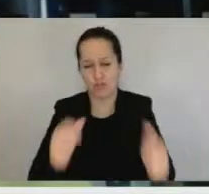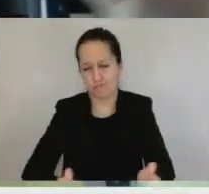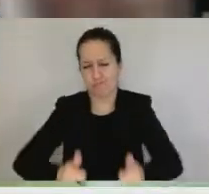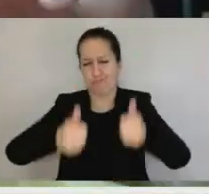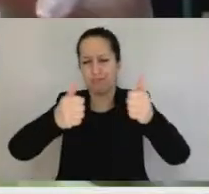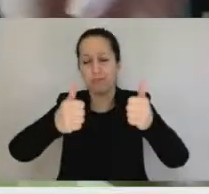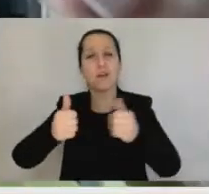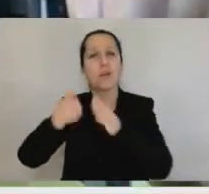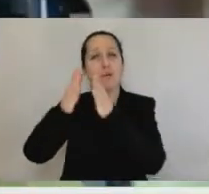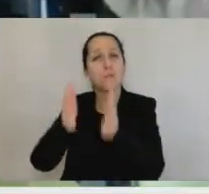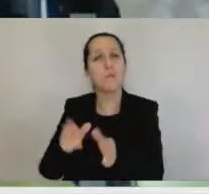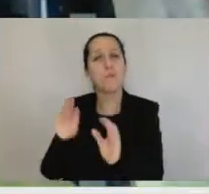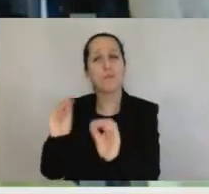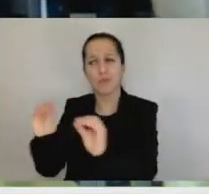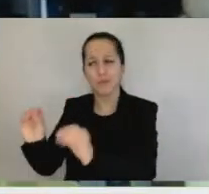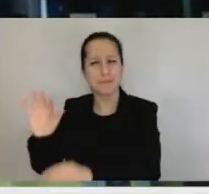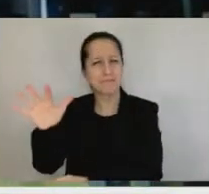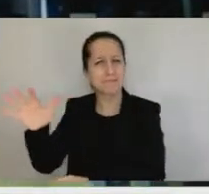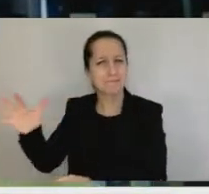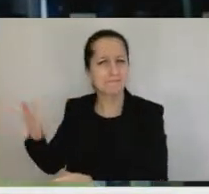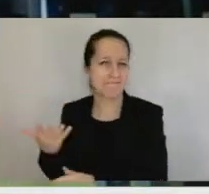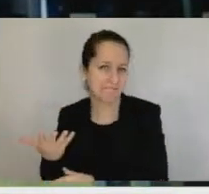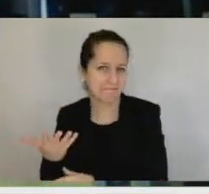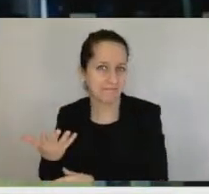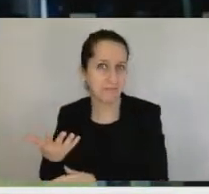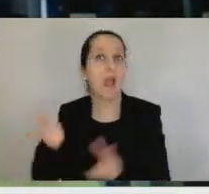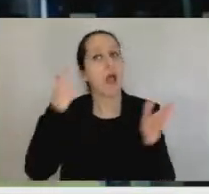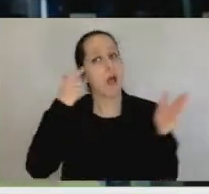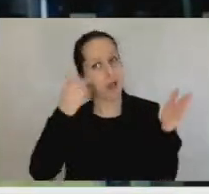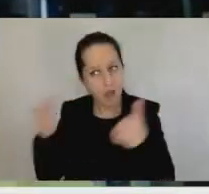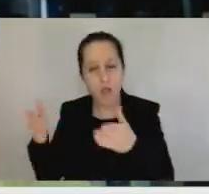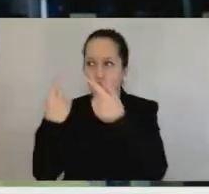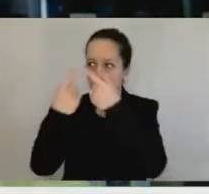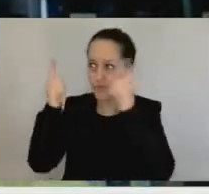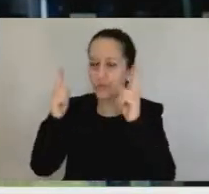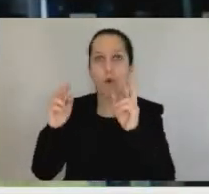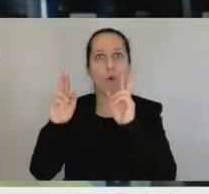one of the most challenging times for this profession.